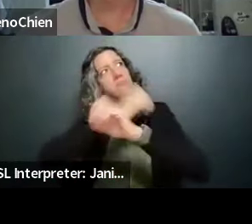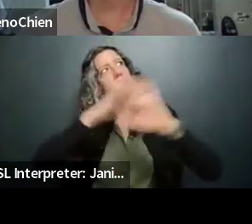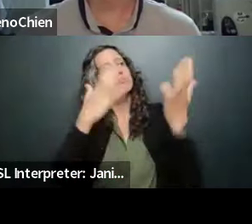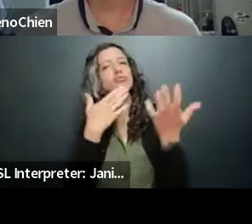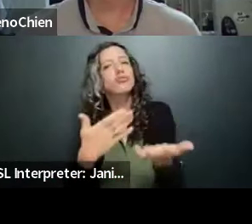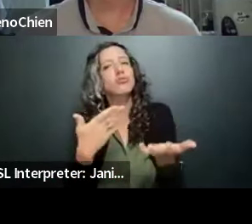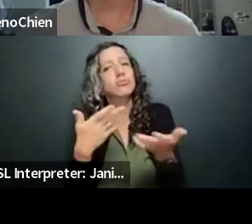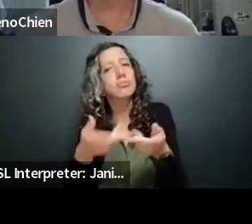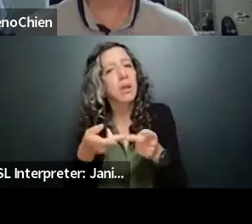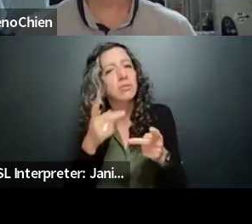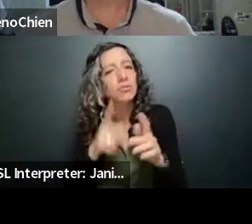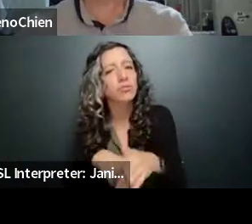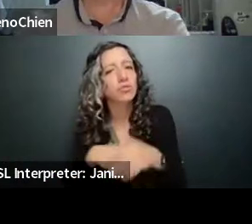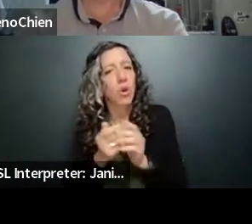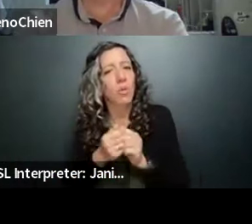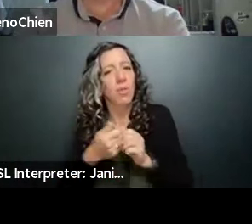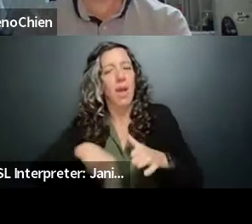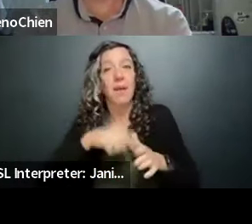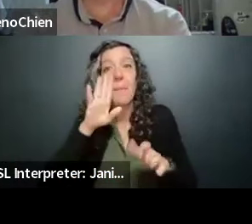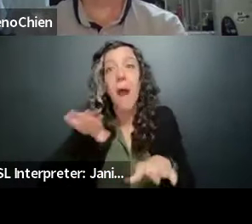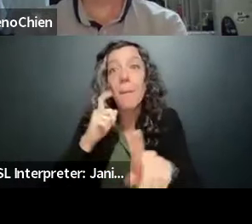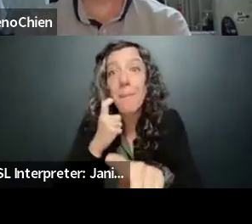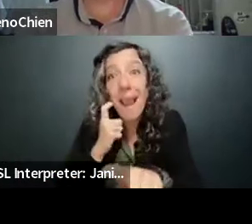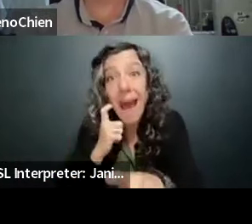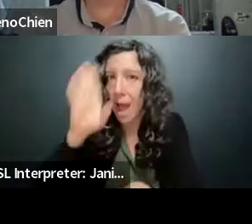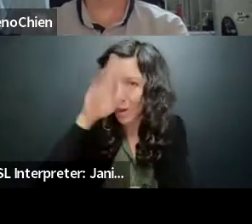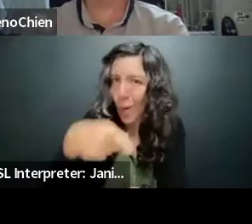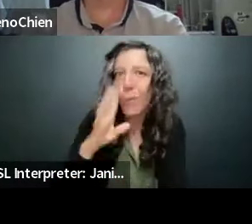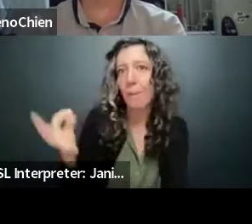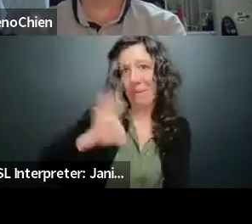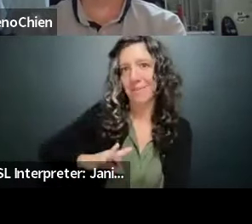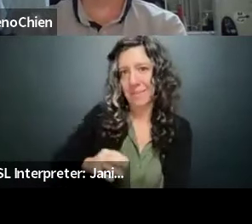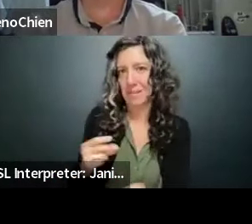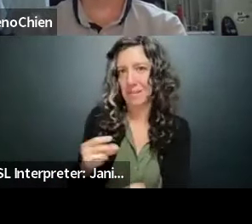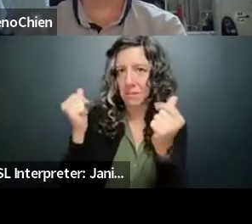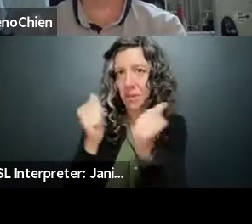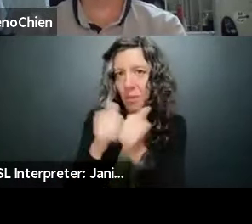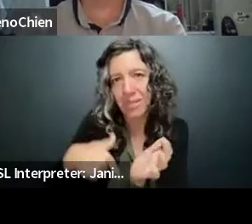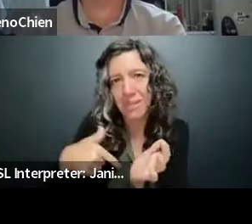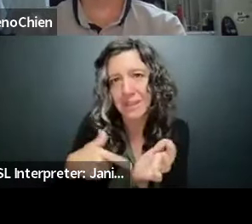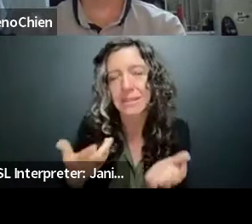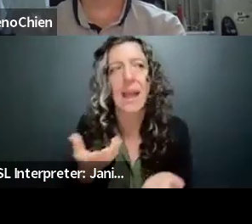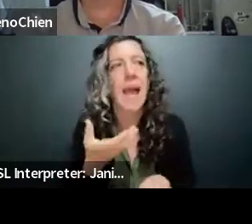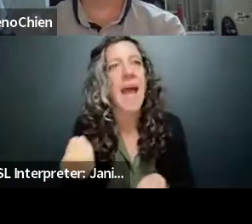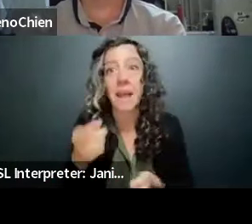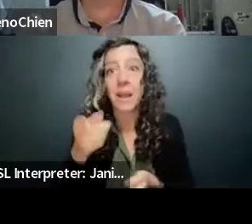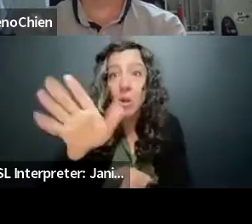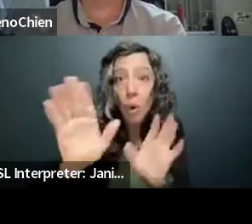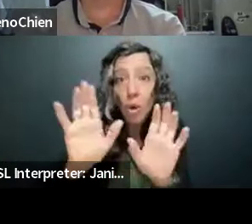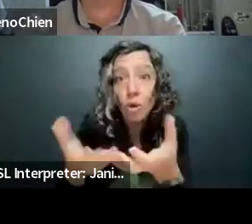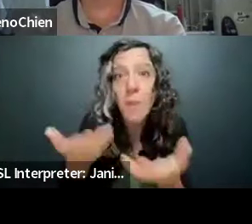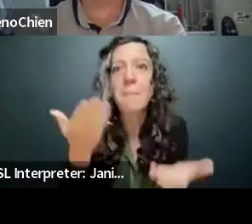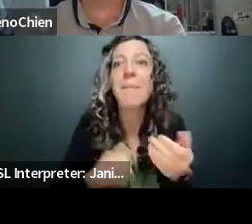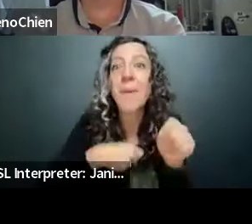one to start with, just because I know Milan, you would benefit from it. And that group may actually be our guinea